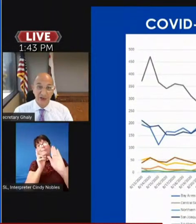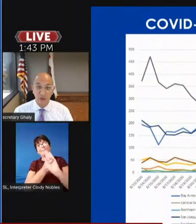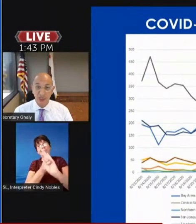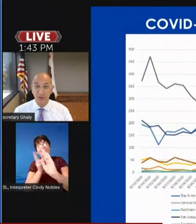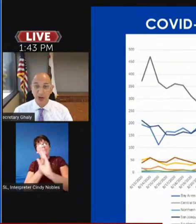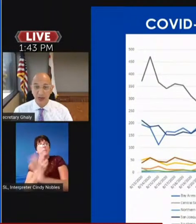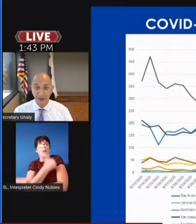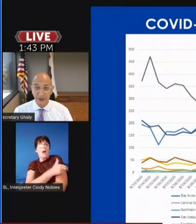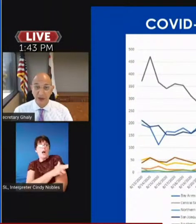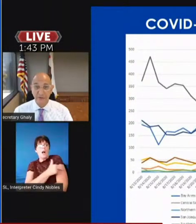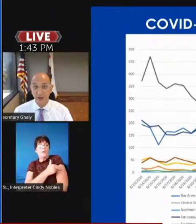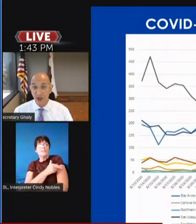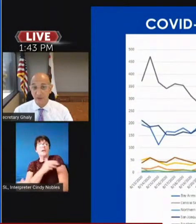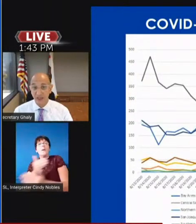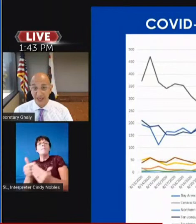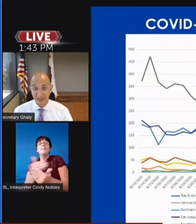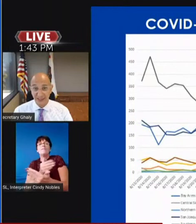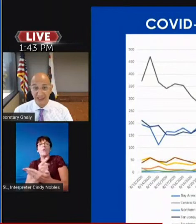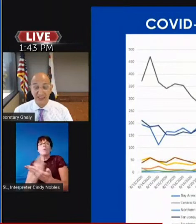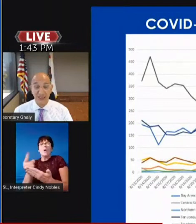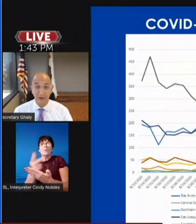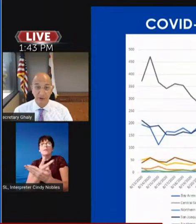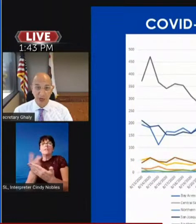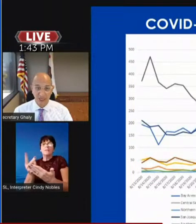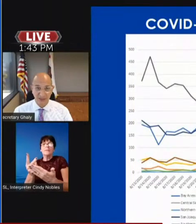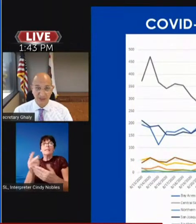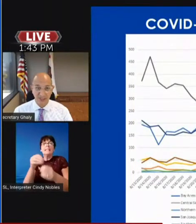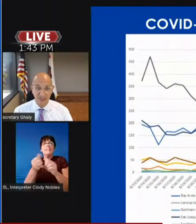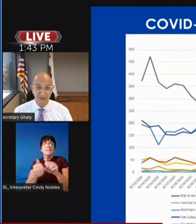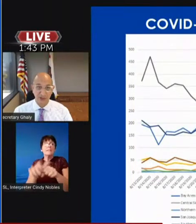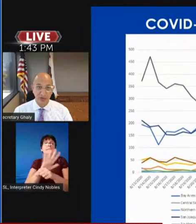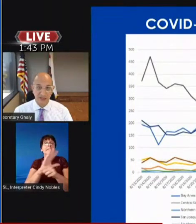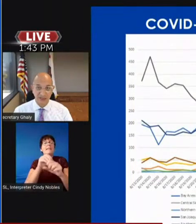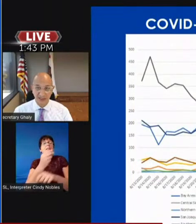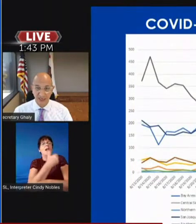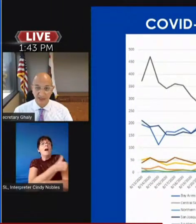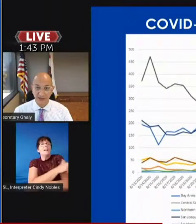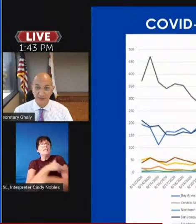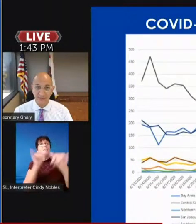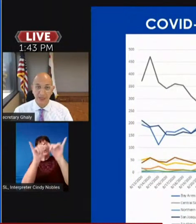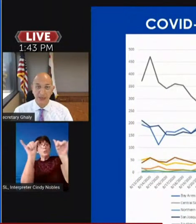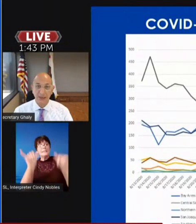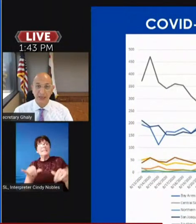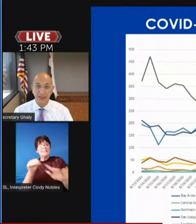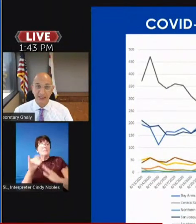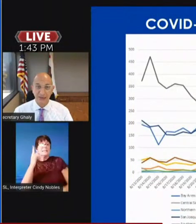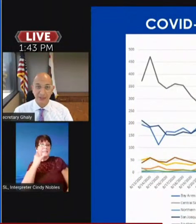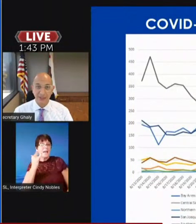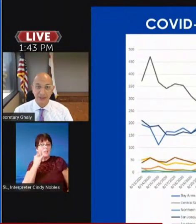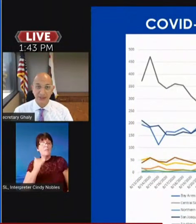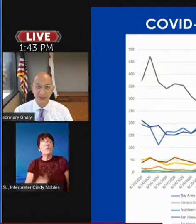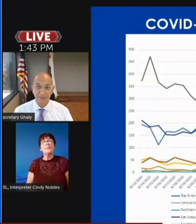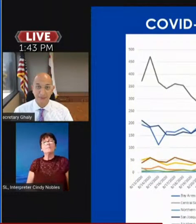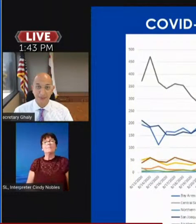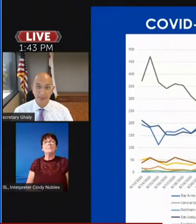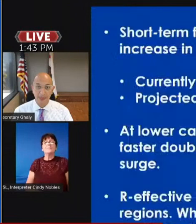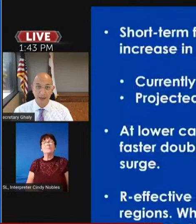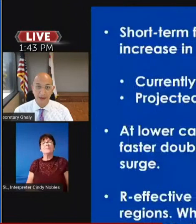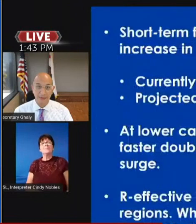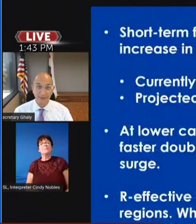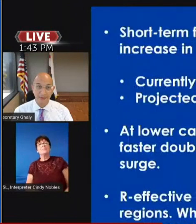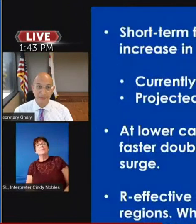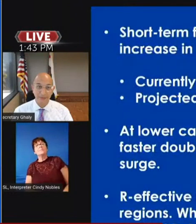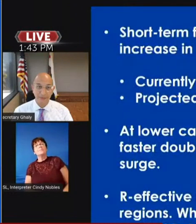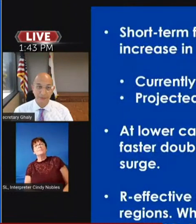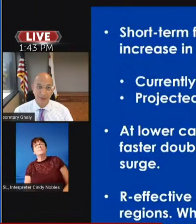the day or week prior for COVID-19 in some of our hospital systems across the state. Next slide, please.